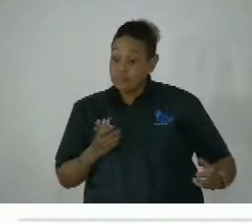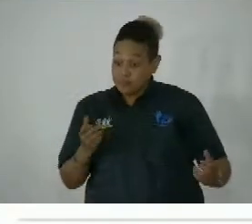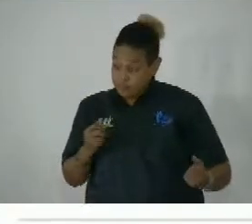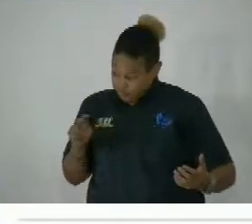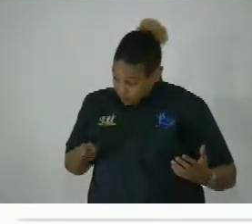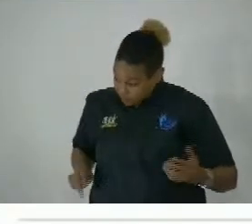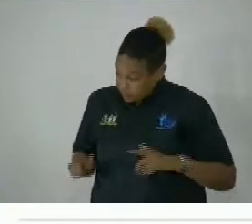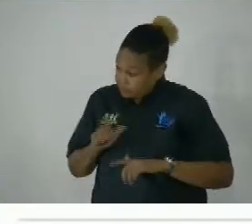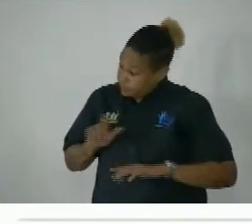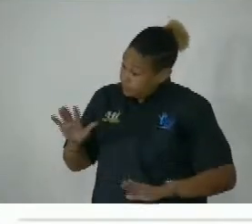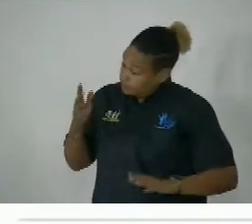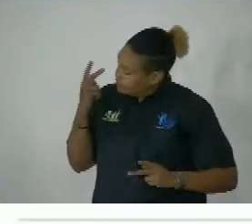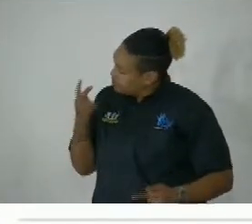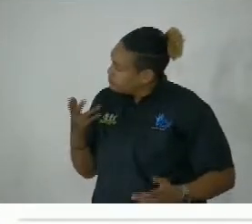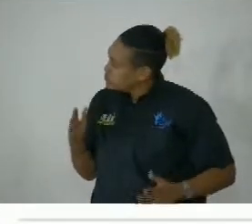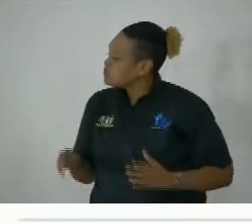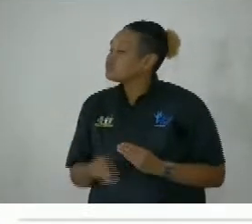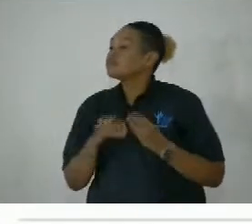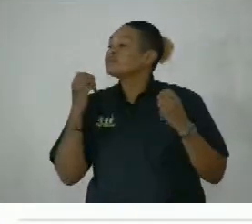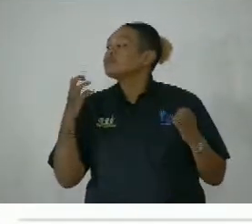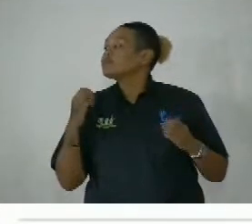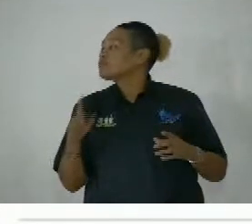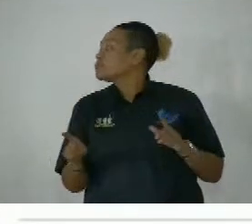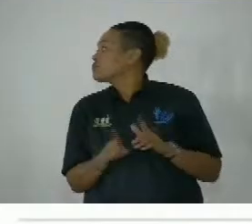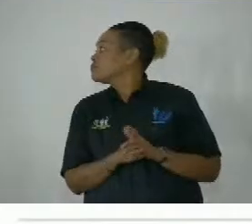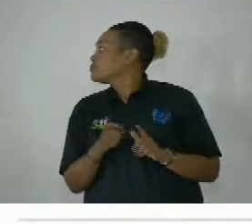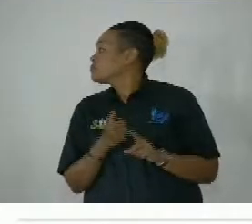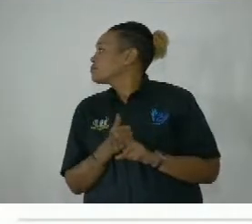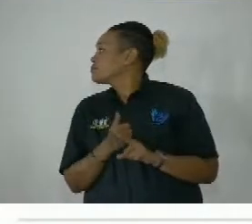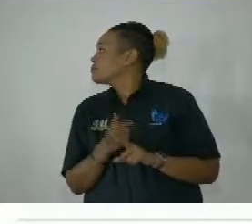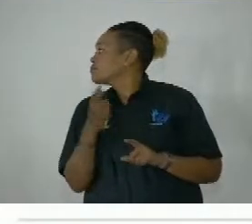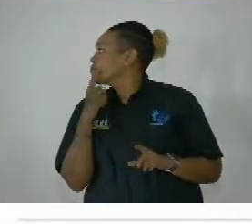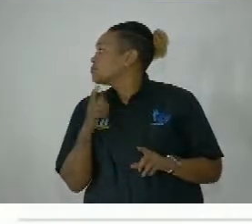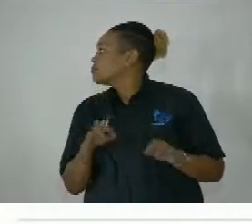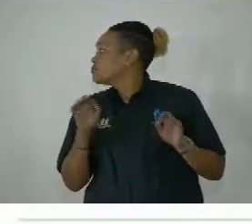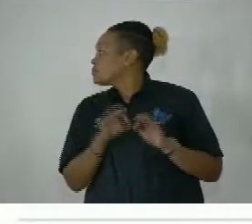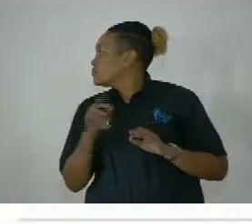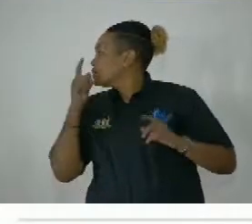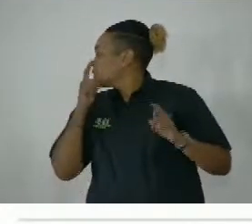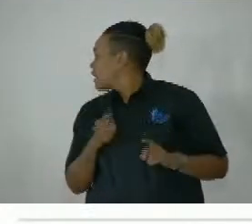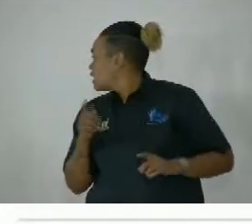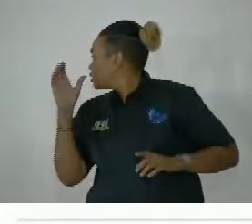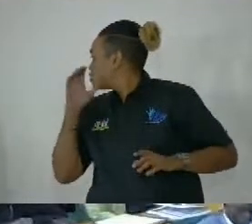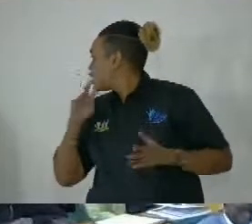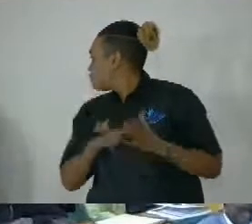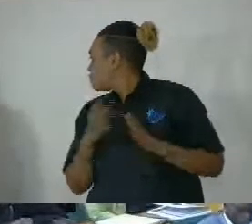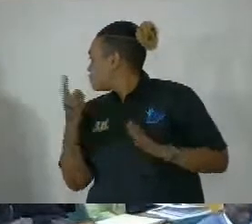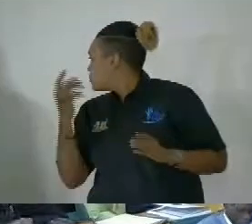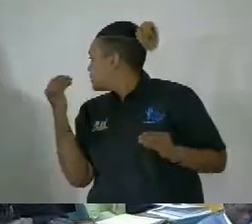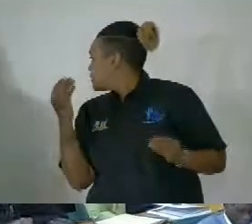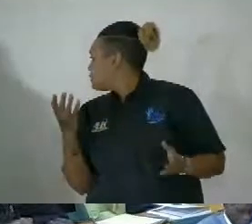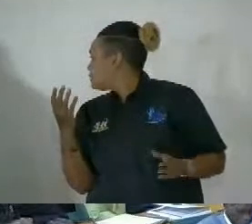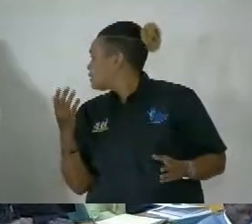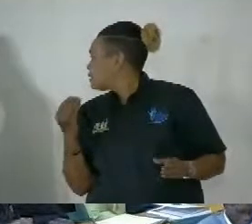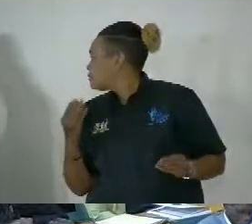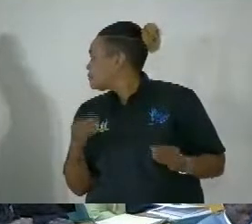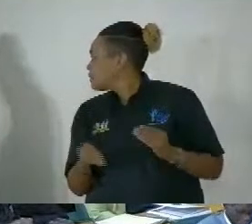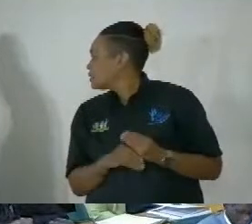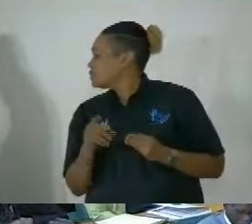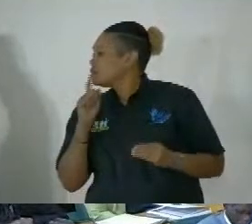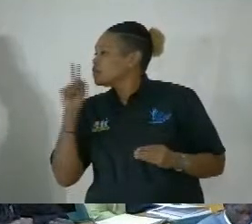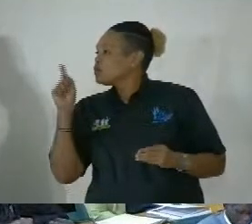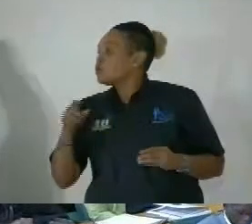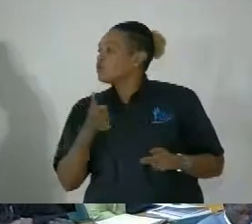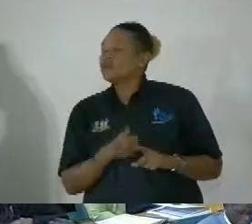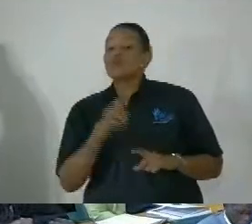the police, there are many coming with the reports are targeted search, which means somebody gave them information to go to point